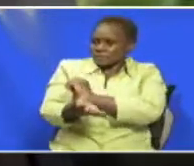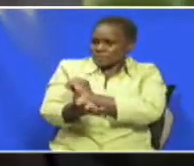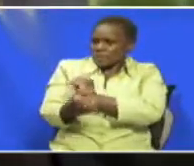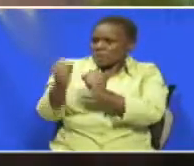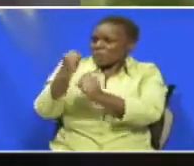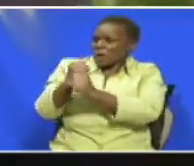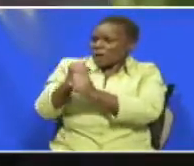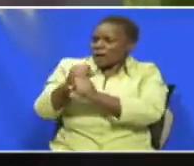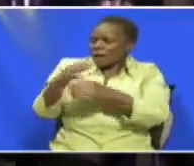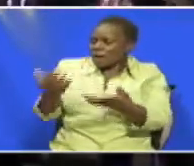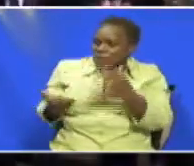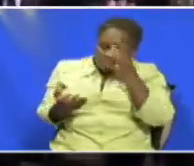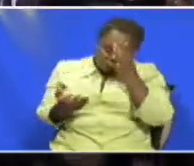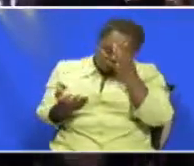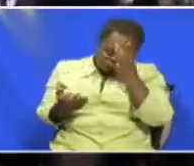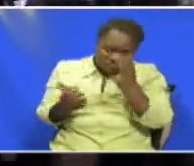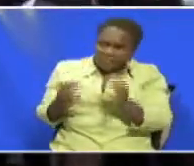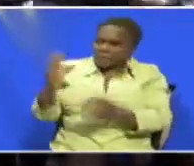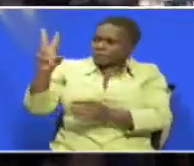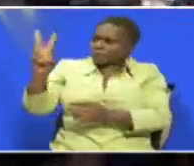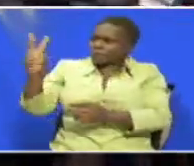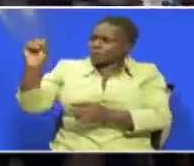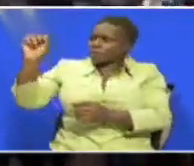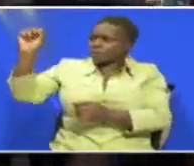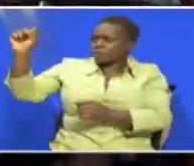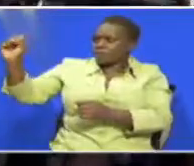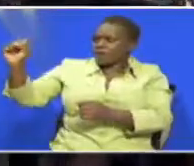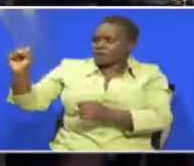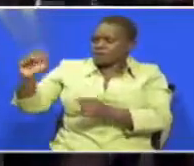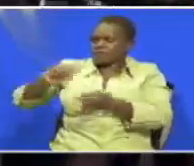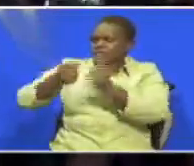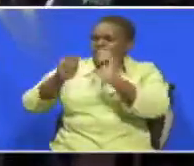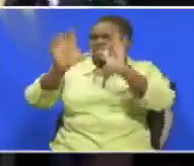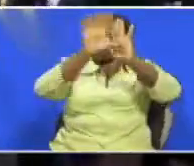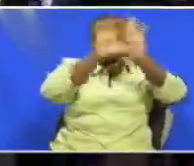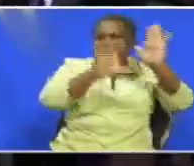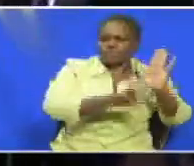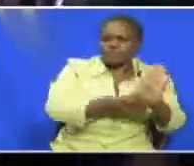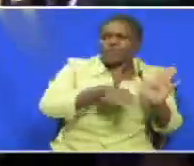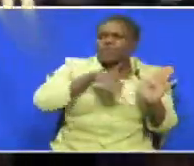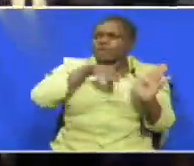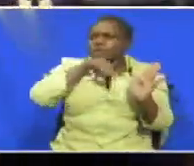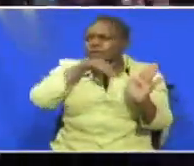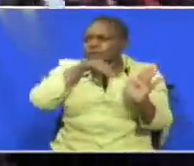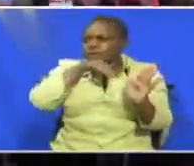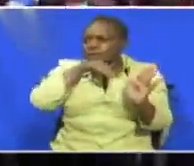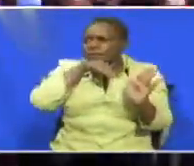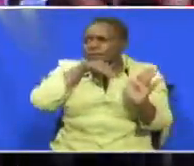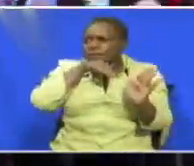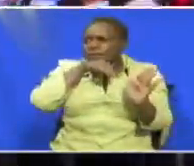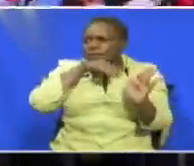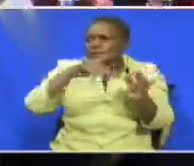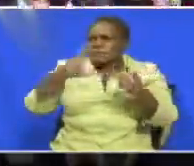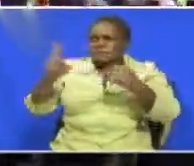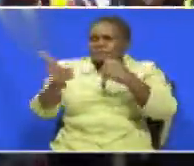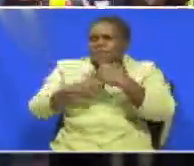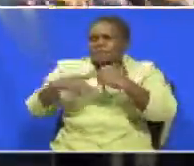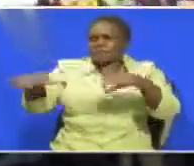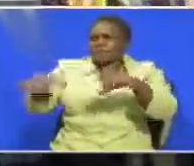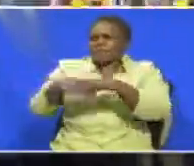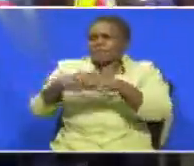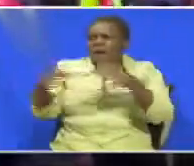worked then. After 2005 referendum, Raila Odinga assembled a 6-member team